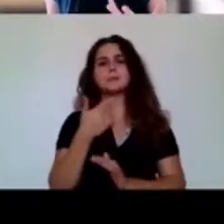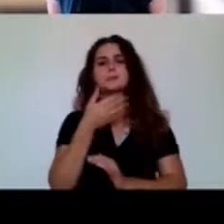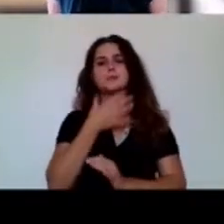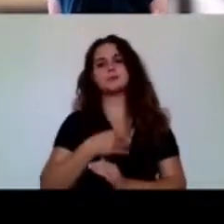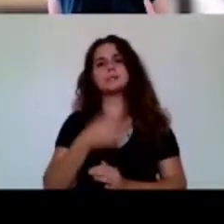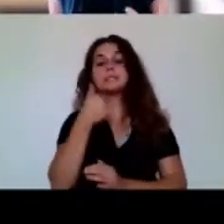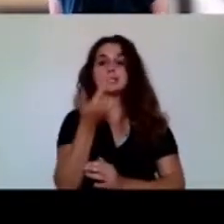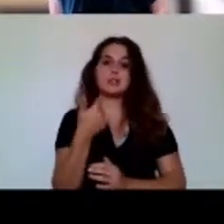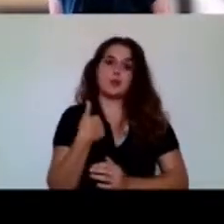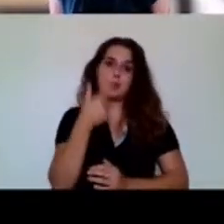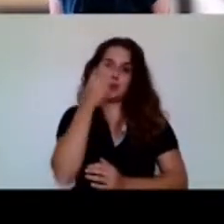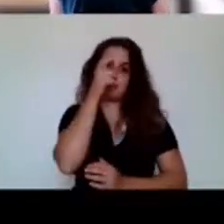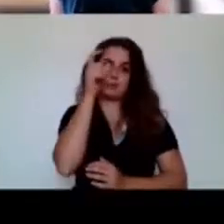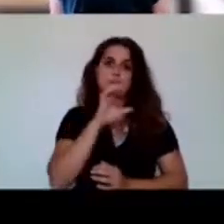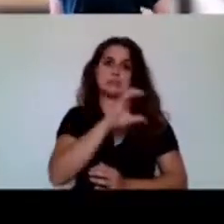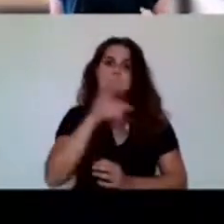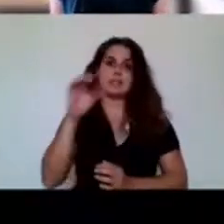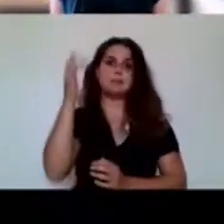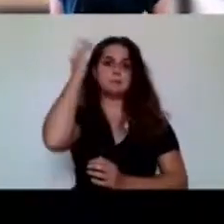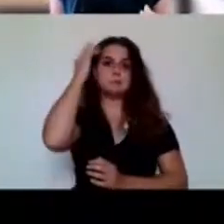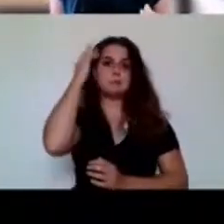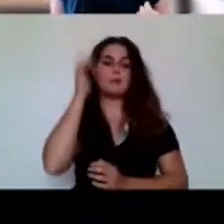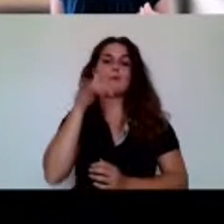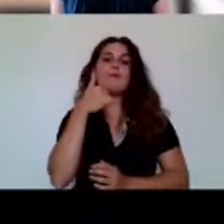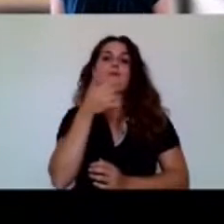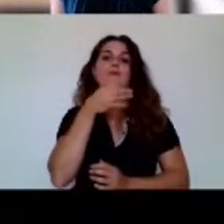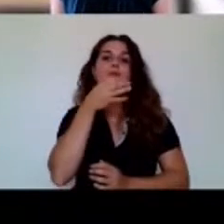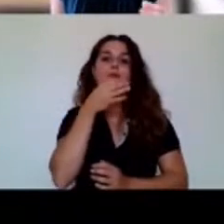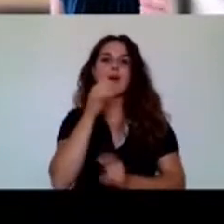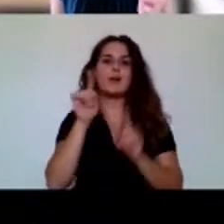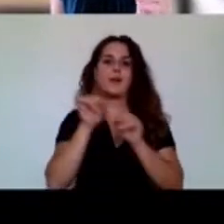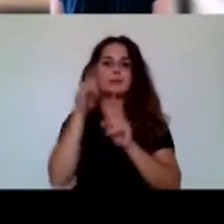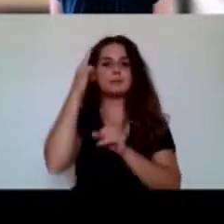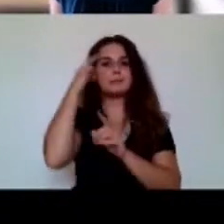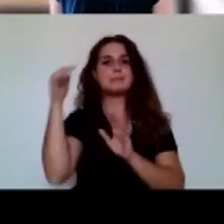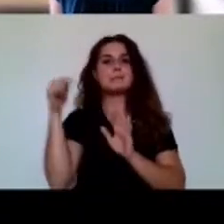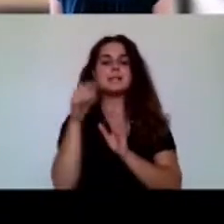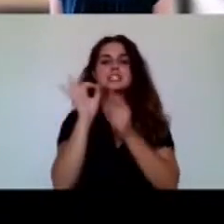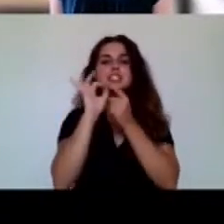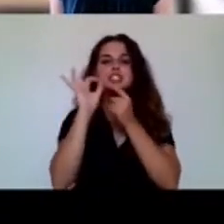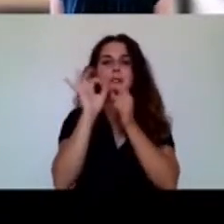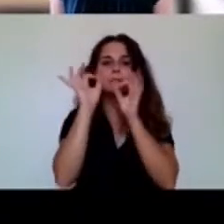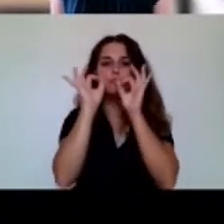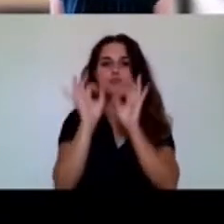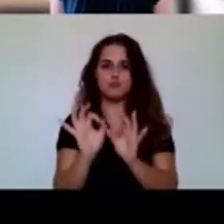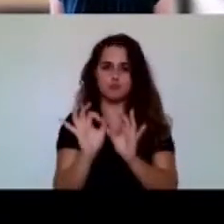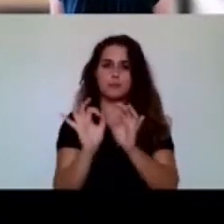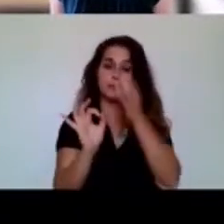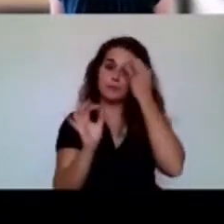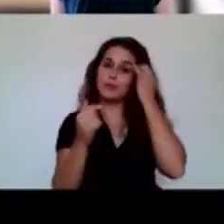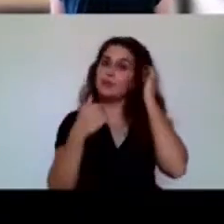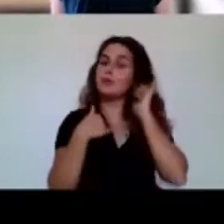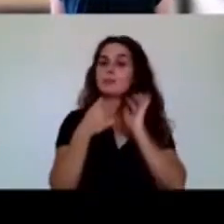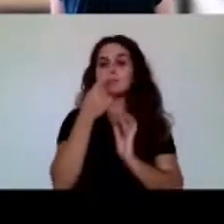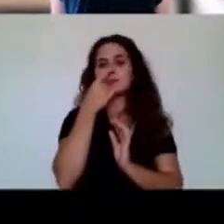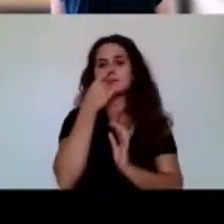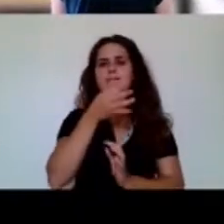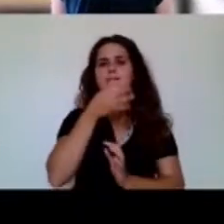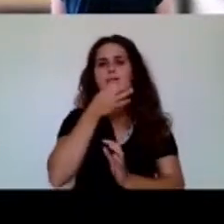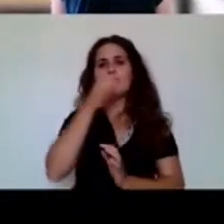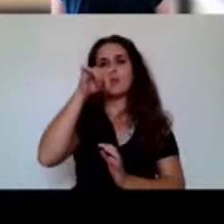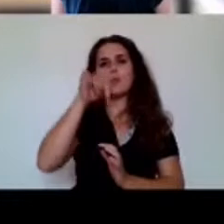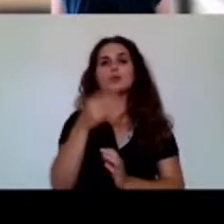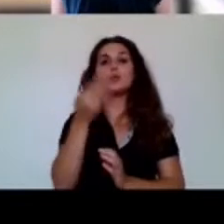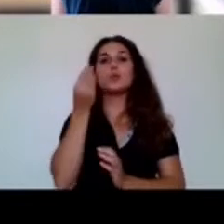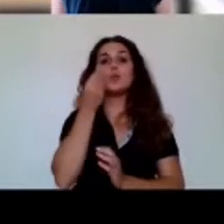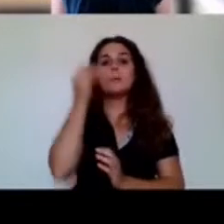a neuroscientist, I won't be telling you about studies on bias specifically. Instead, I'm going to talk today about